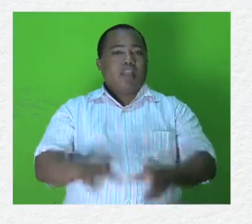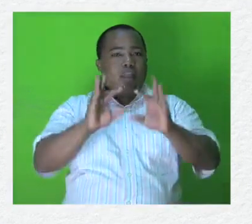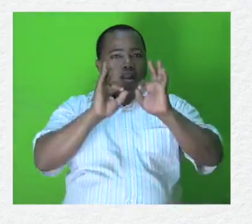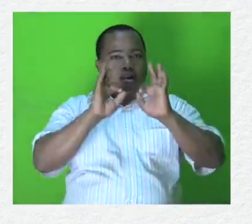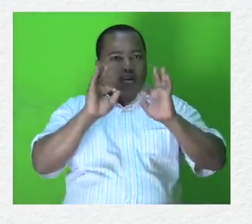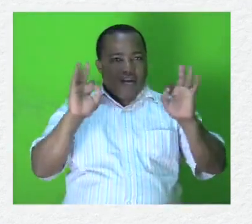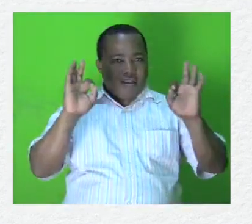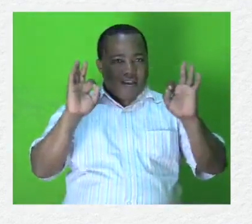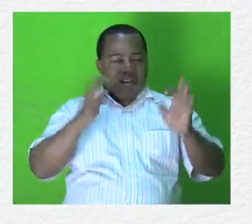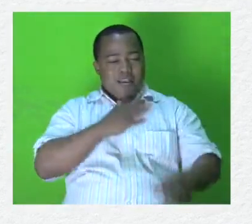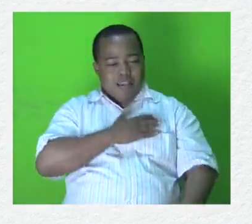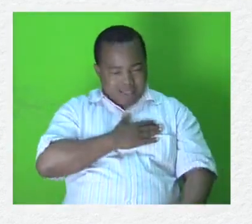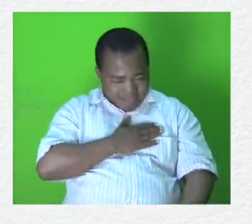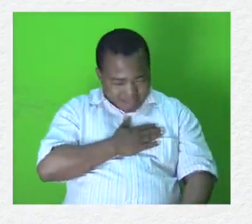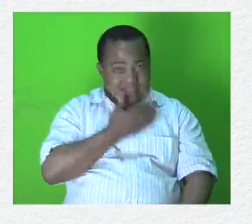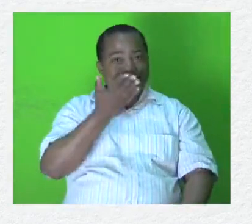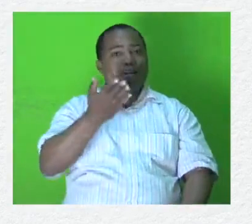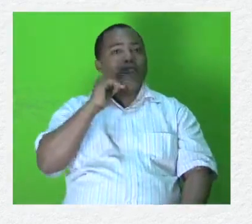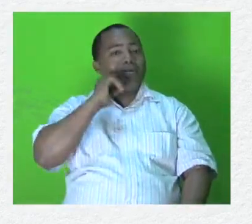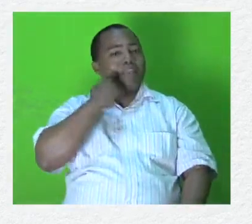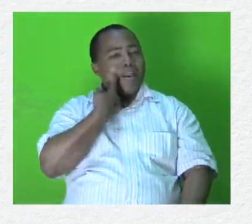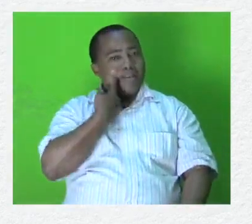Yes, thank you for trying.